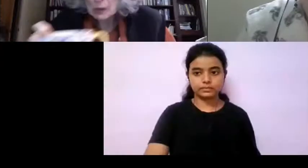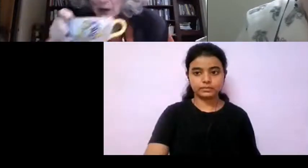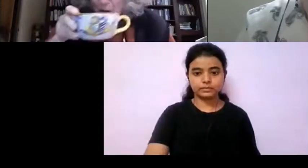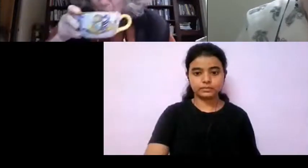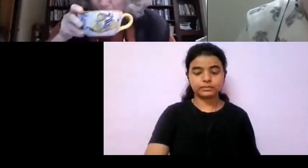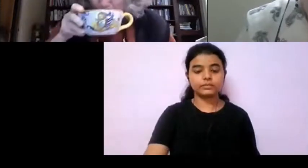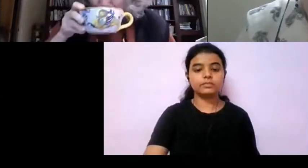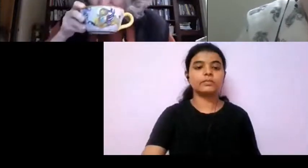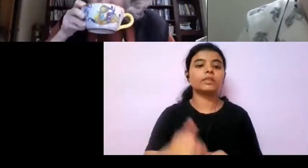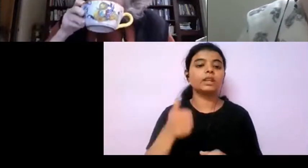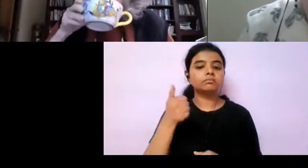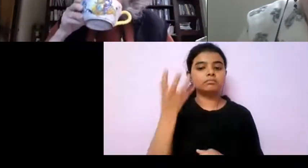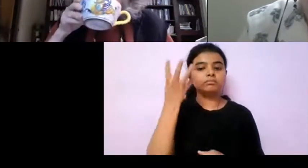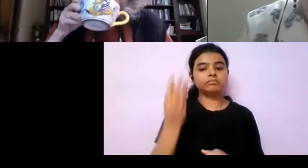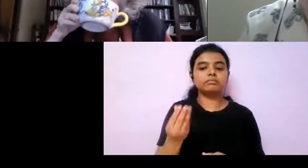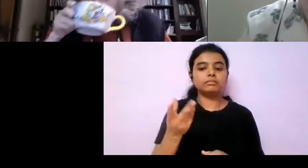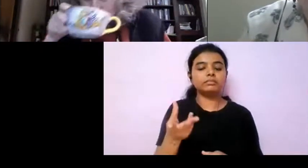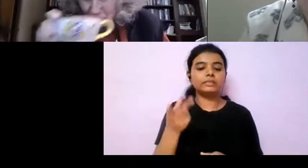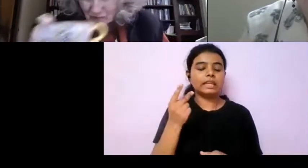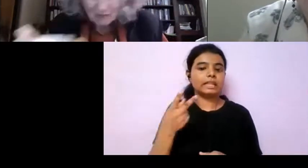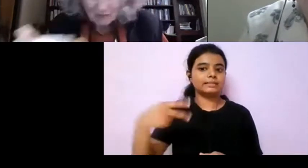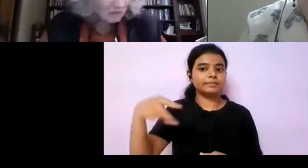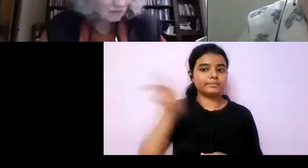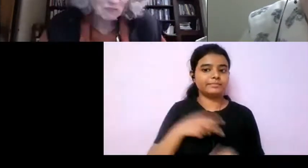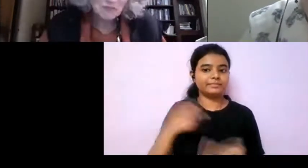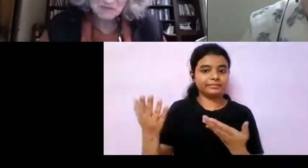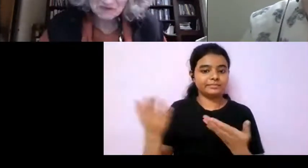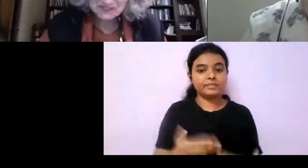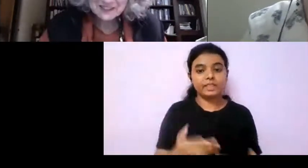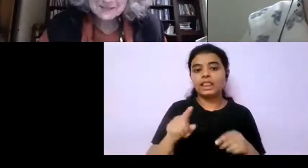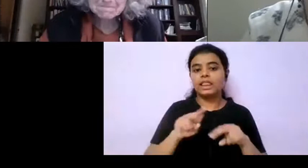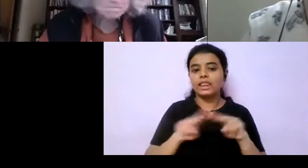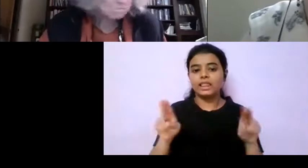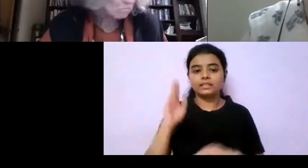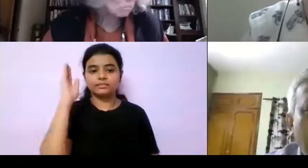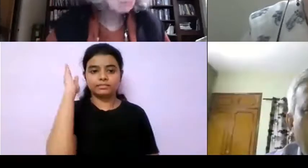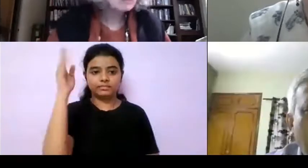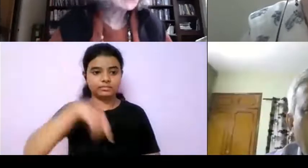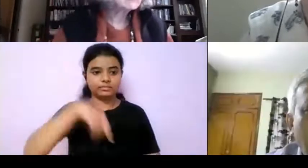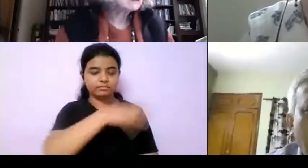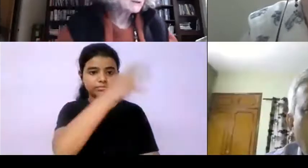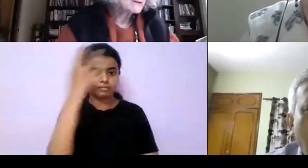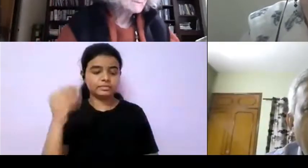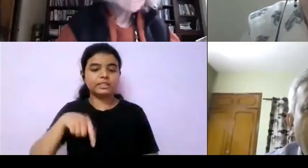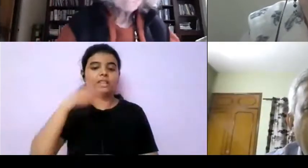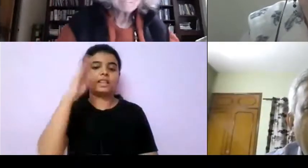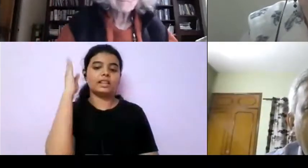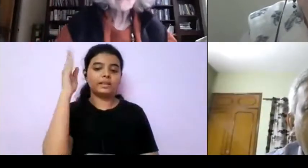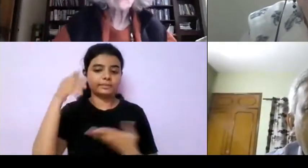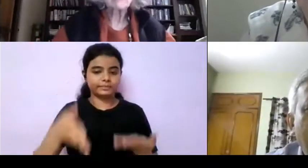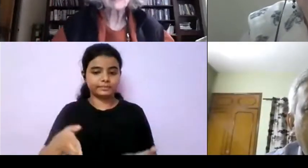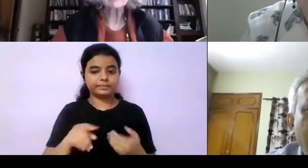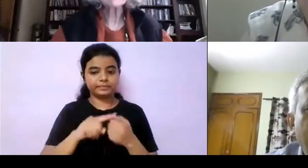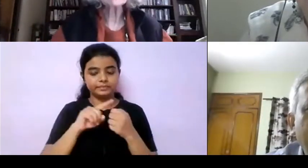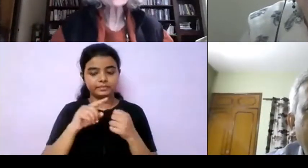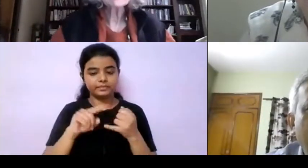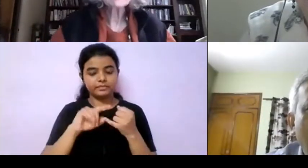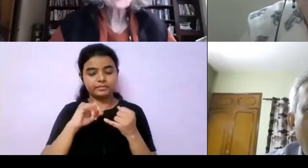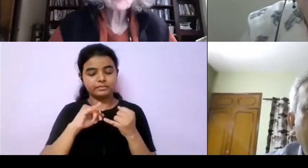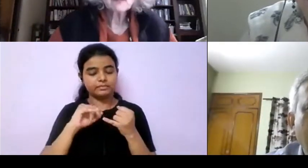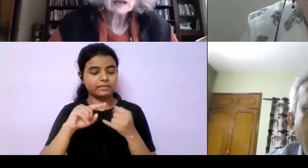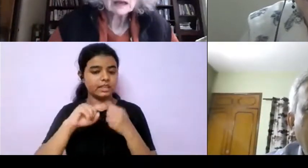Good evening and welcome back to the final lecture of the day. We have had